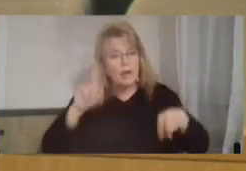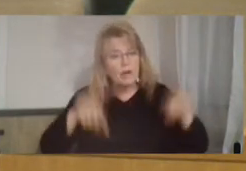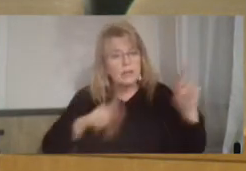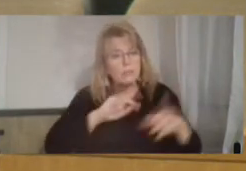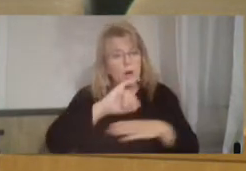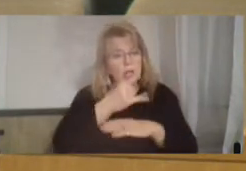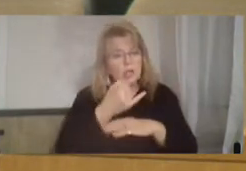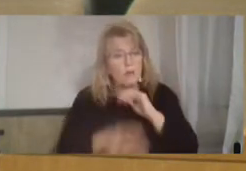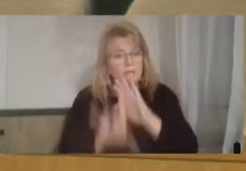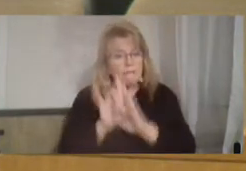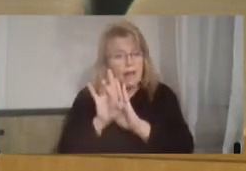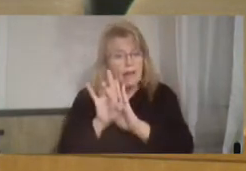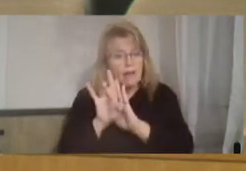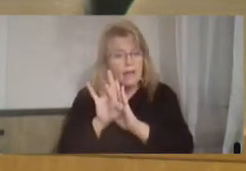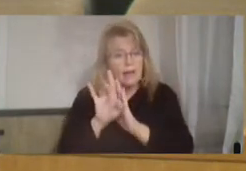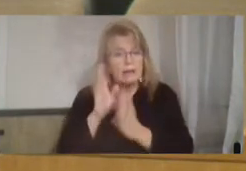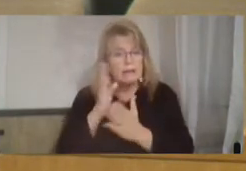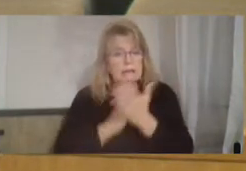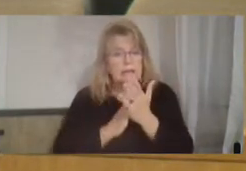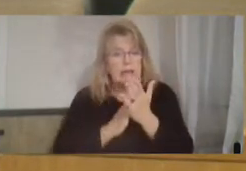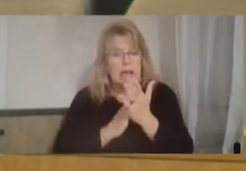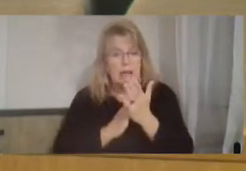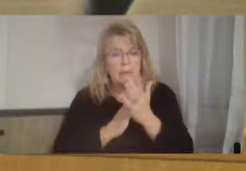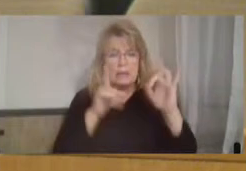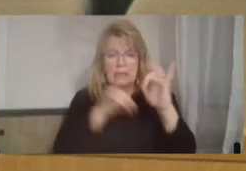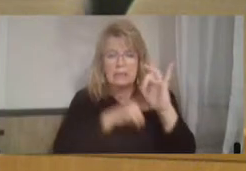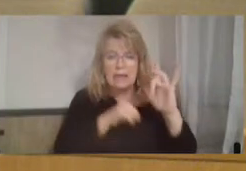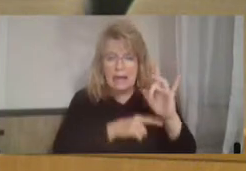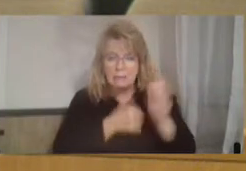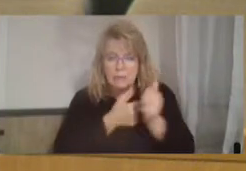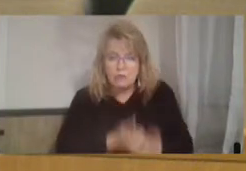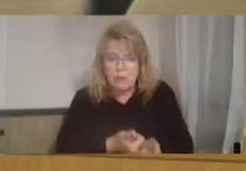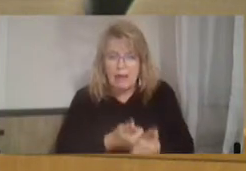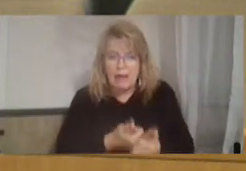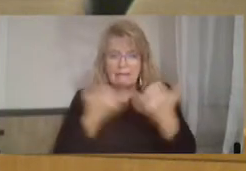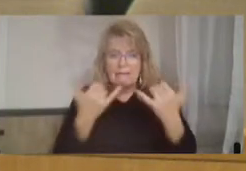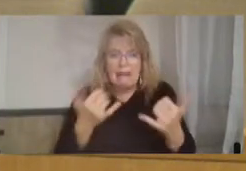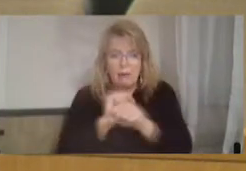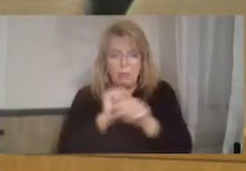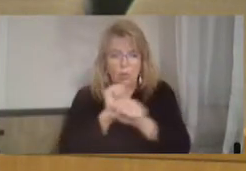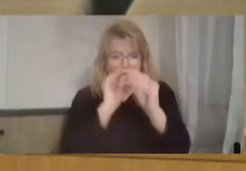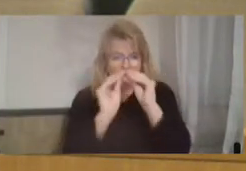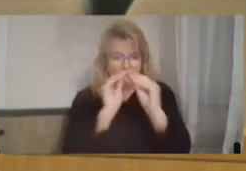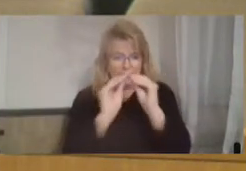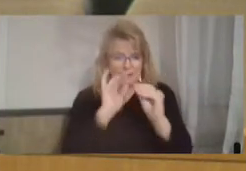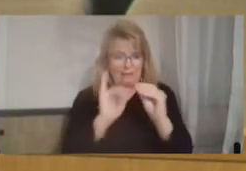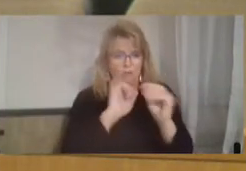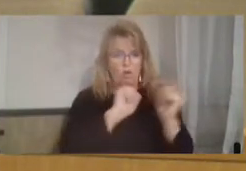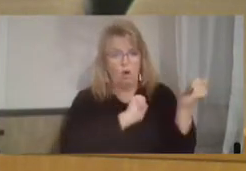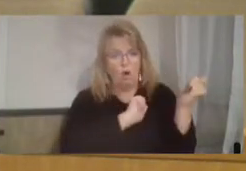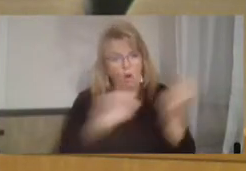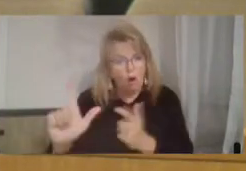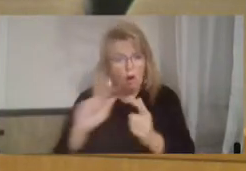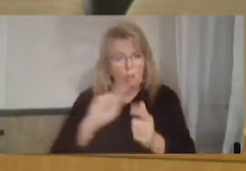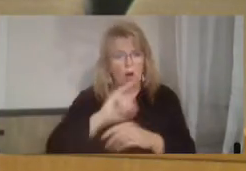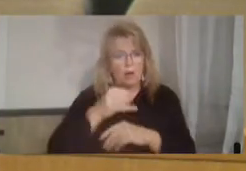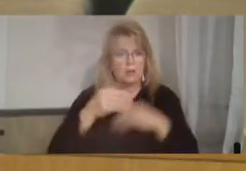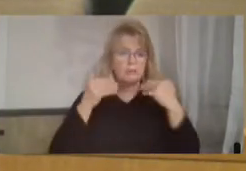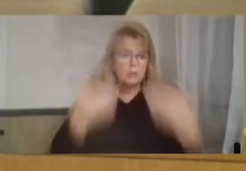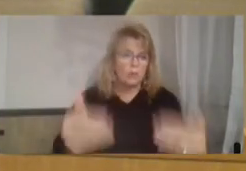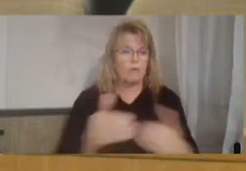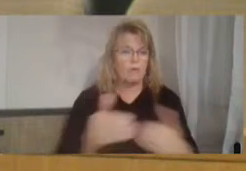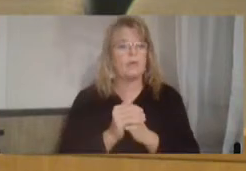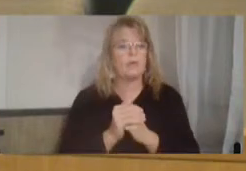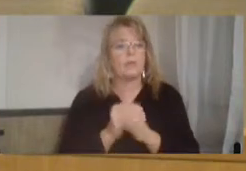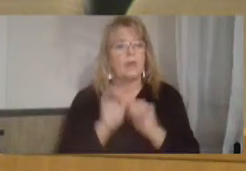that some gaps in the tracking, and we're working now to fix that for all projects going forward, so that we can